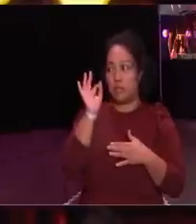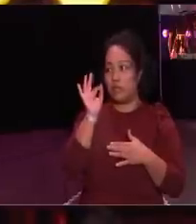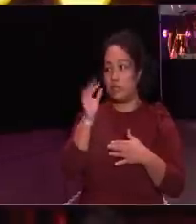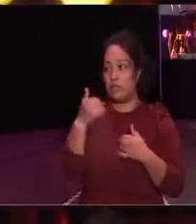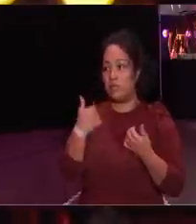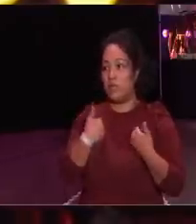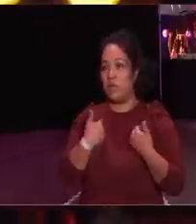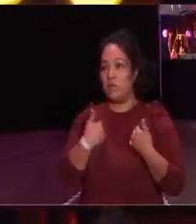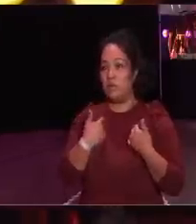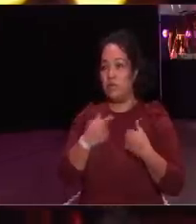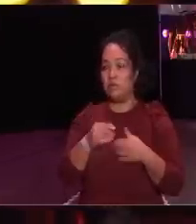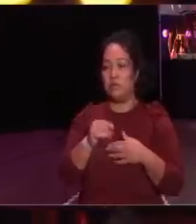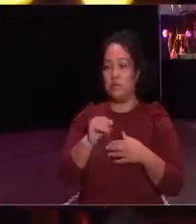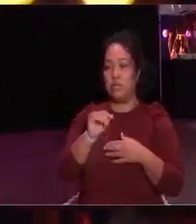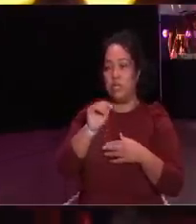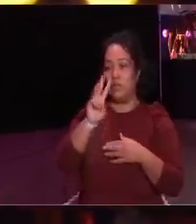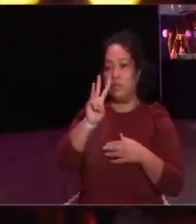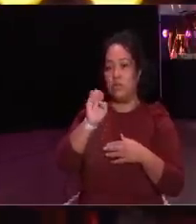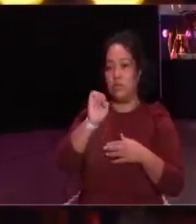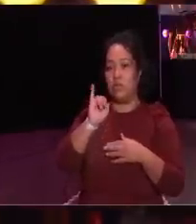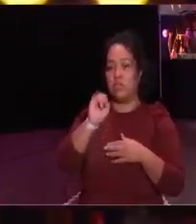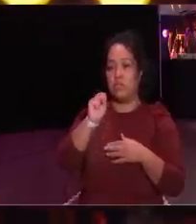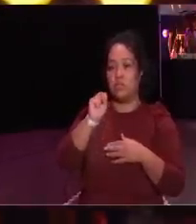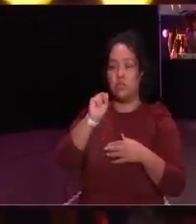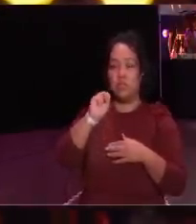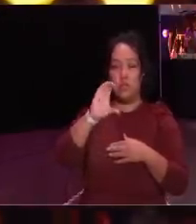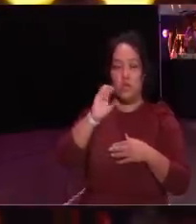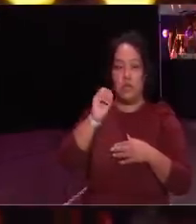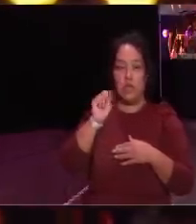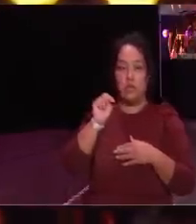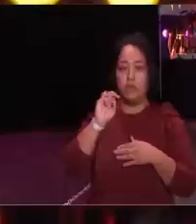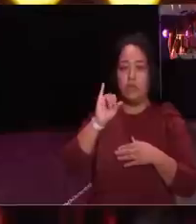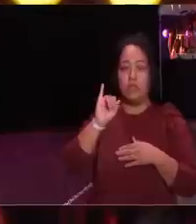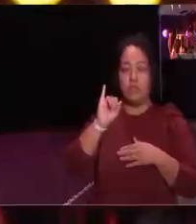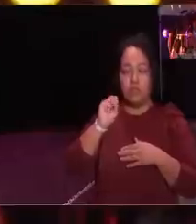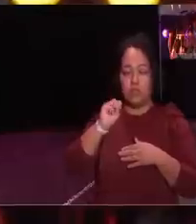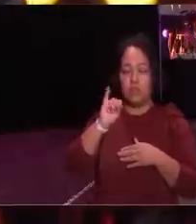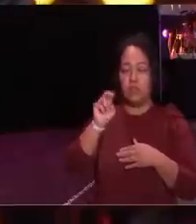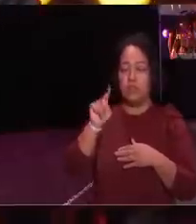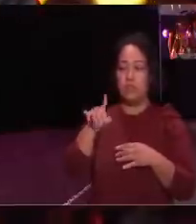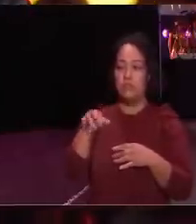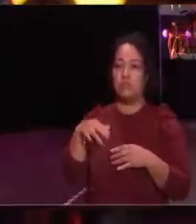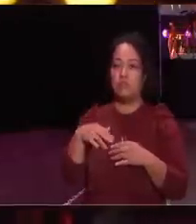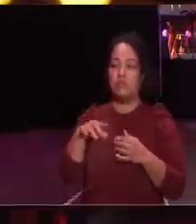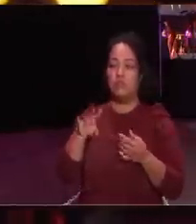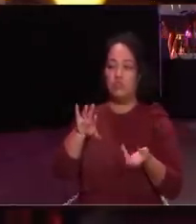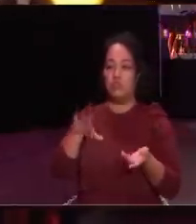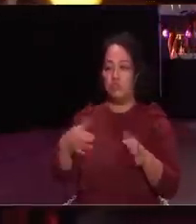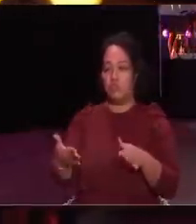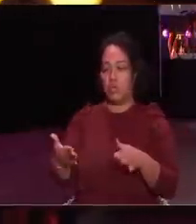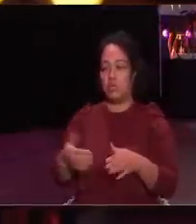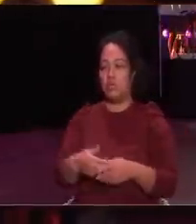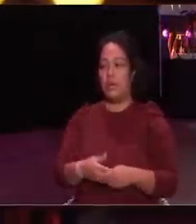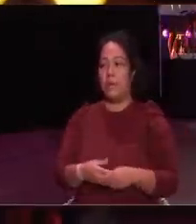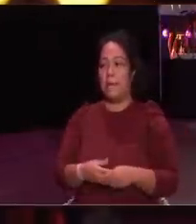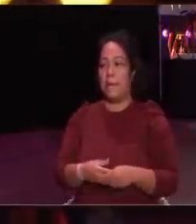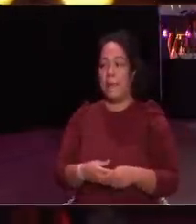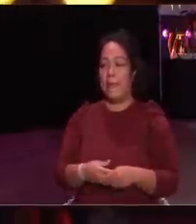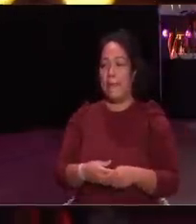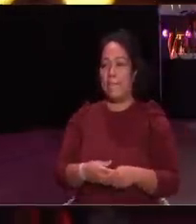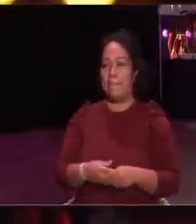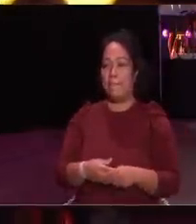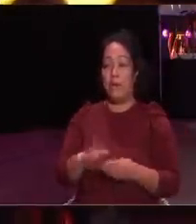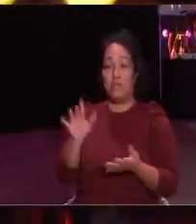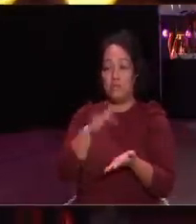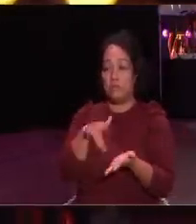en that Kenosha, we have, Wisconsin. In Kenosha, Wisconsin. Acababa de fallecer. Had just passed away. En pleno banquete. Right